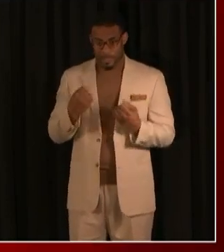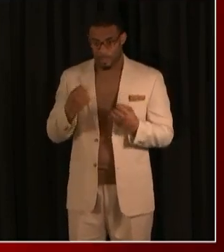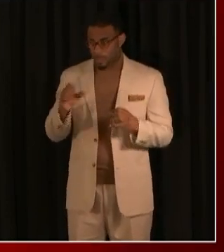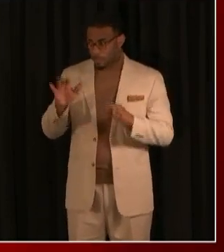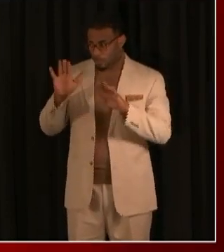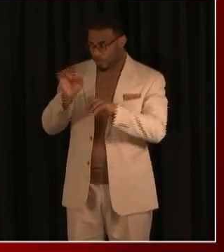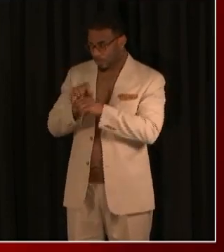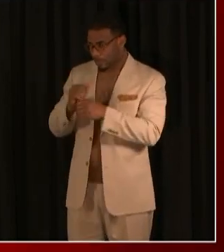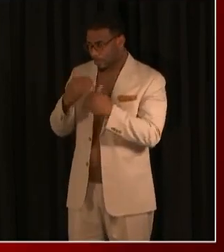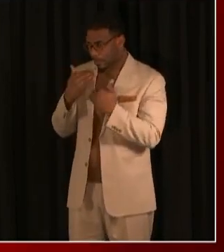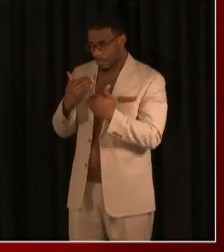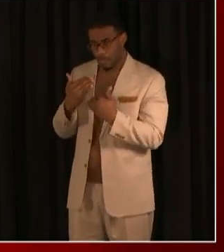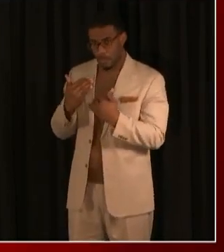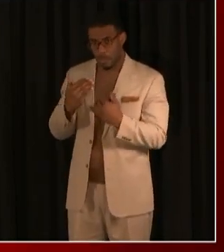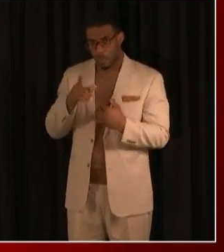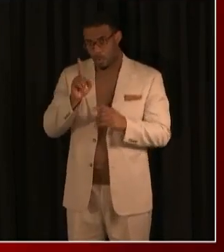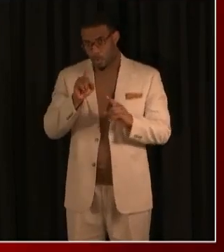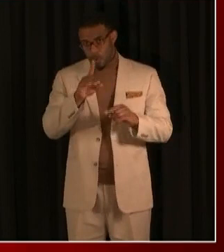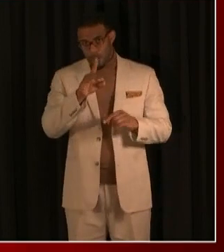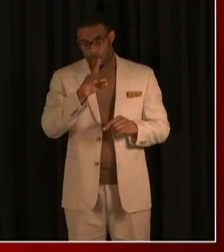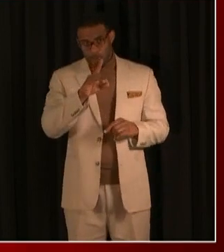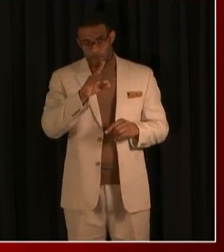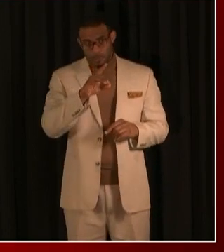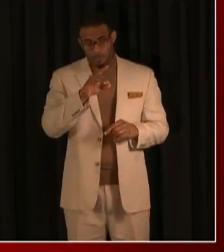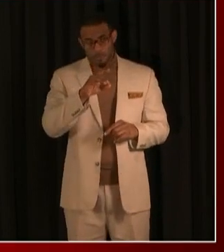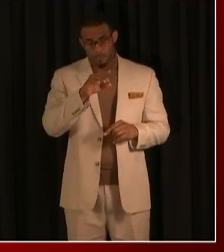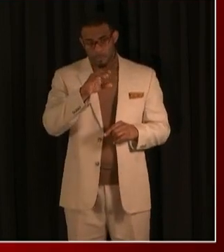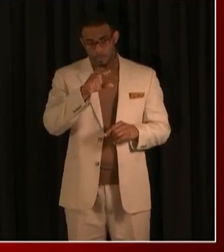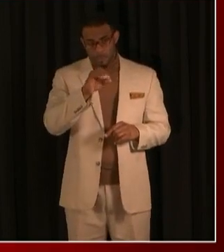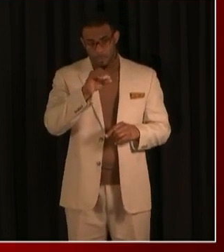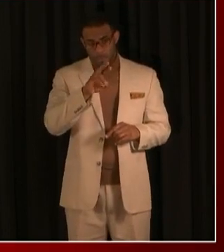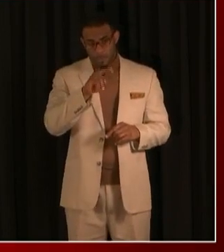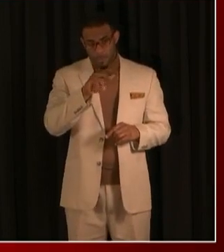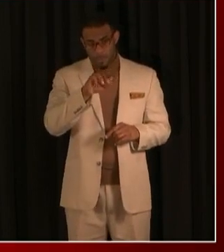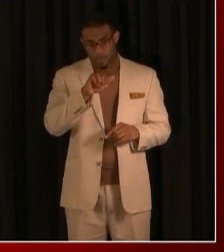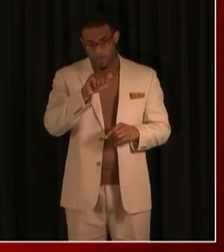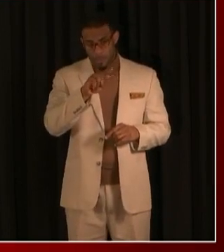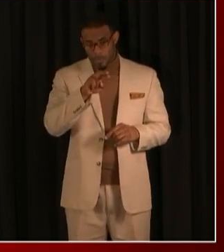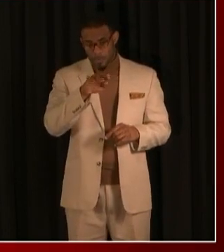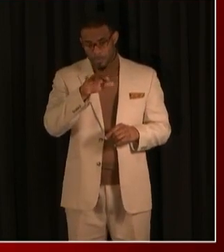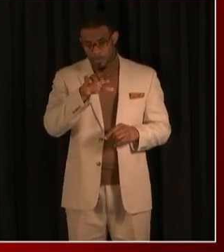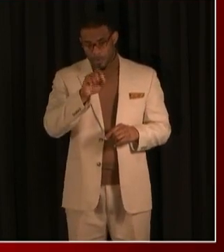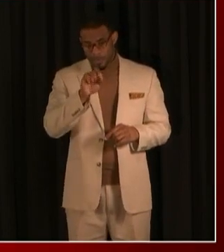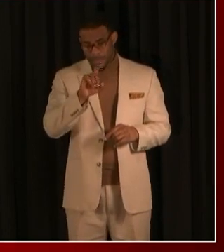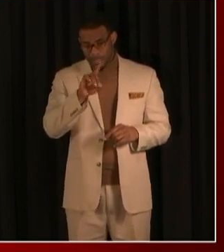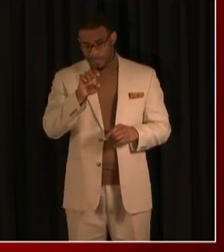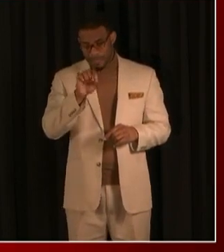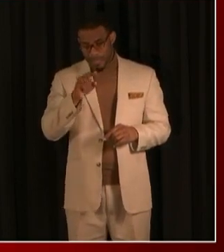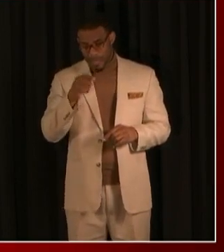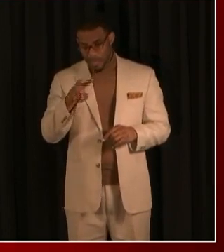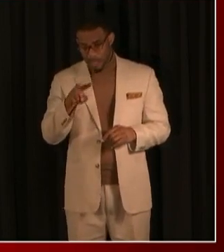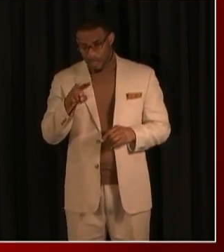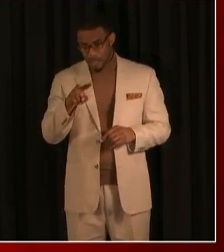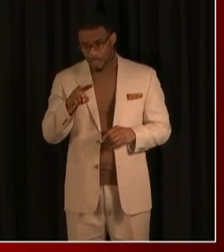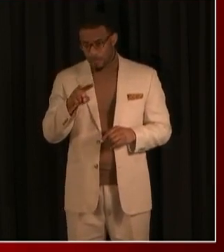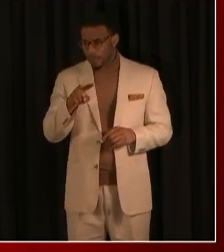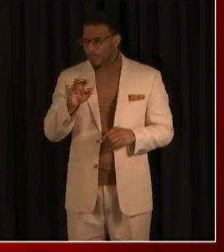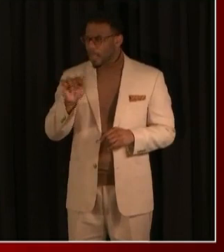Health, as they said, you can go to dc.gov. What's remind me of the email address